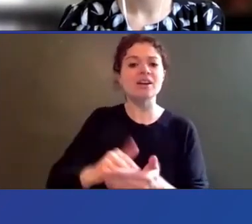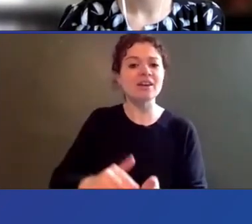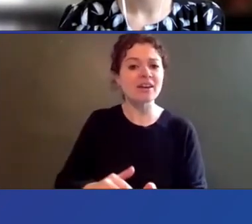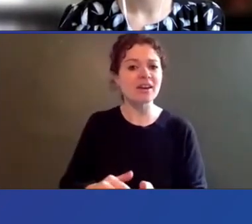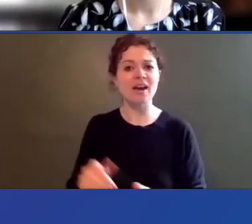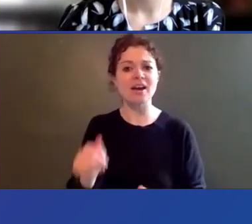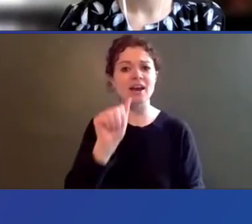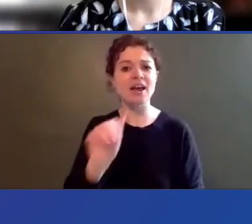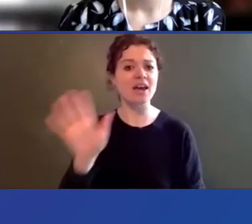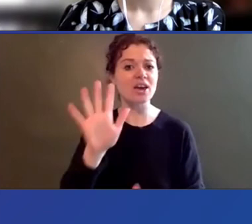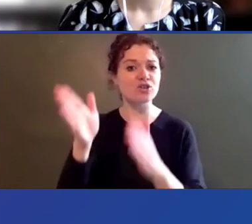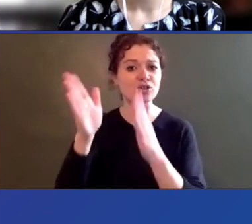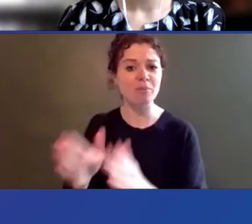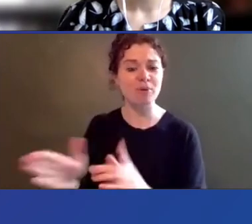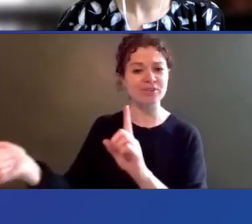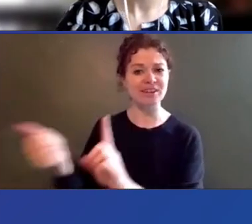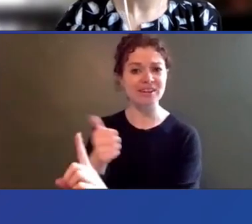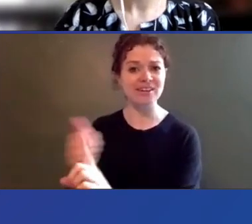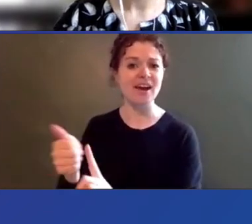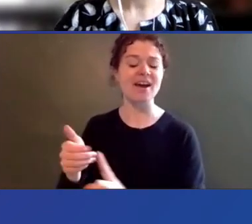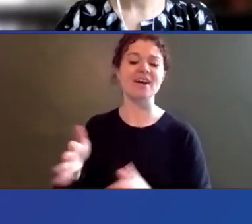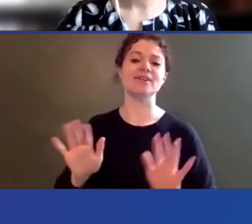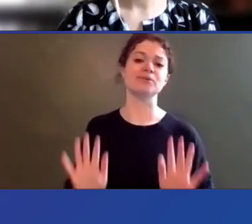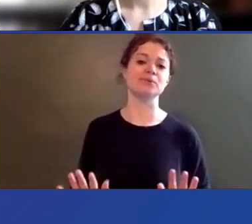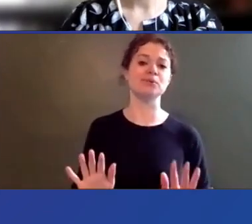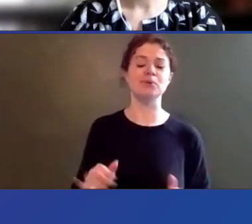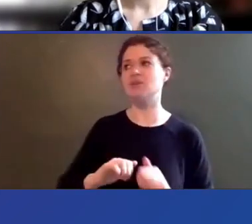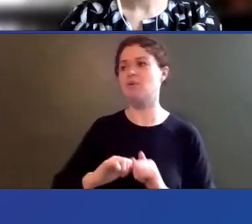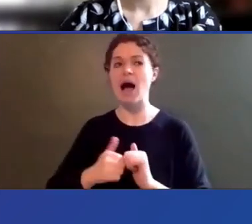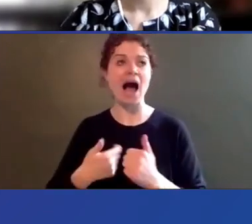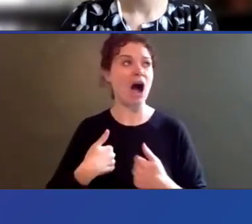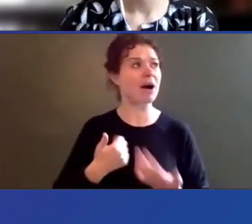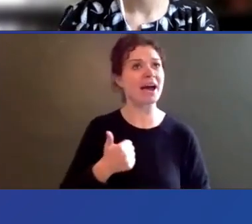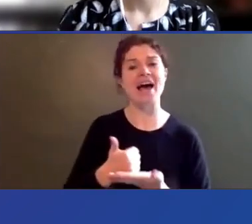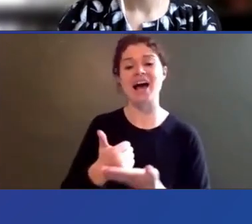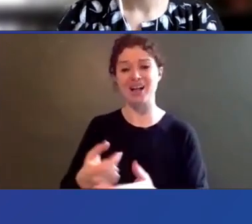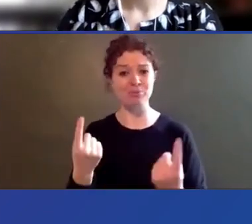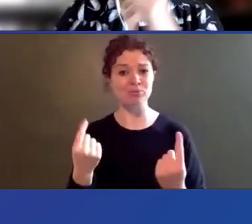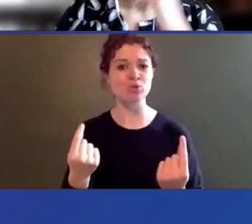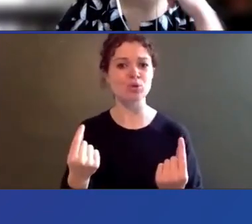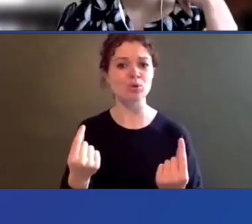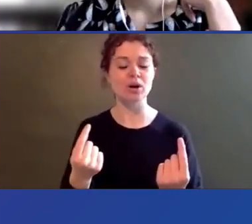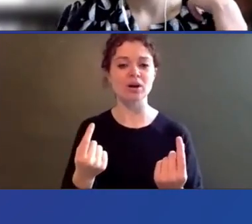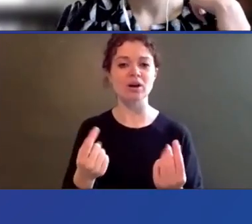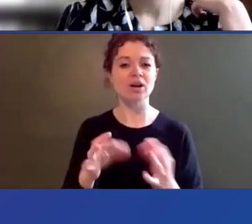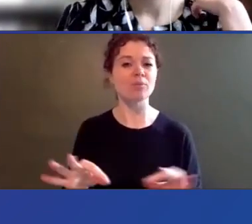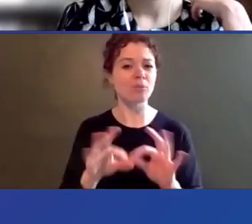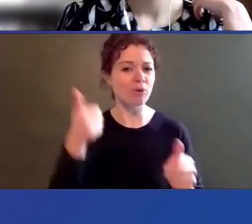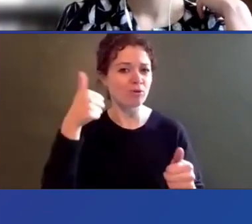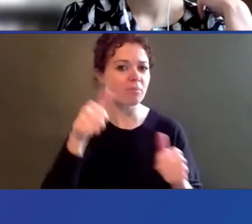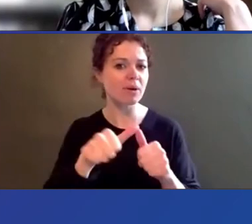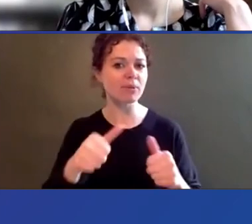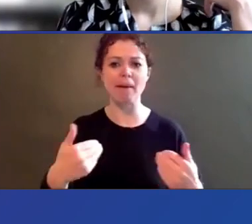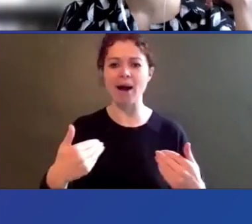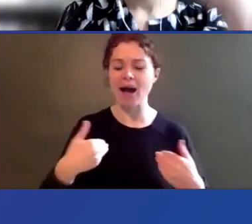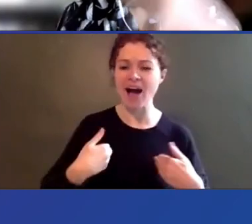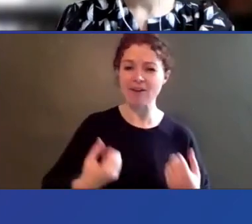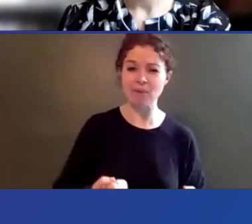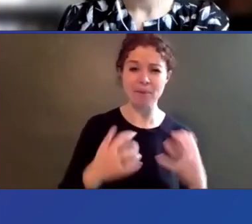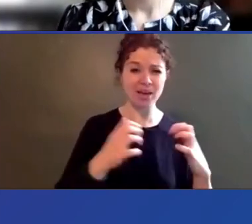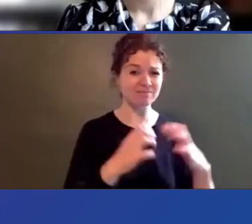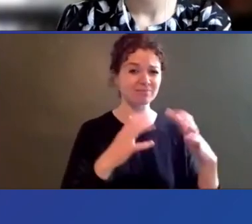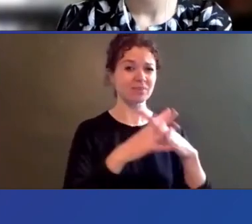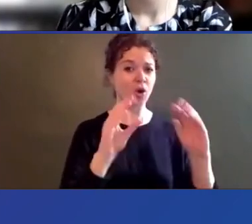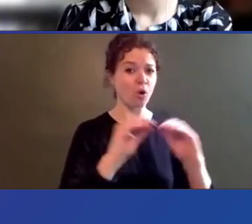like there are organizations who are working on this. First up, go find someone that you can support